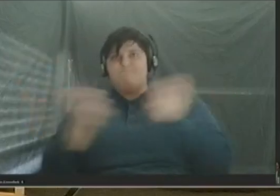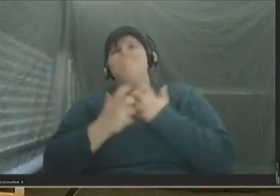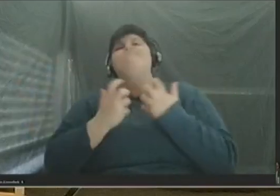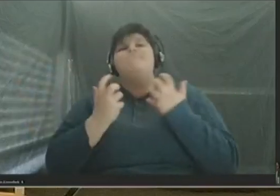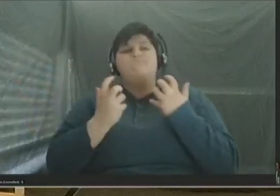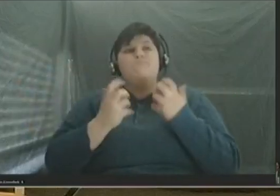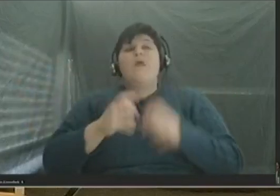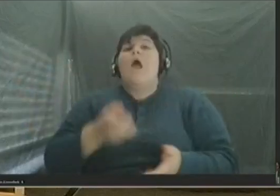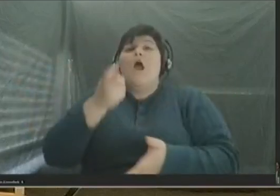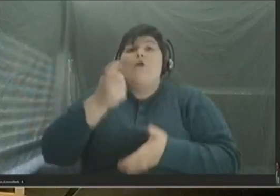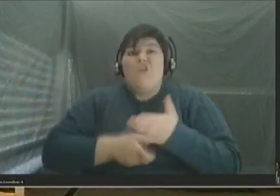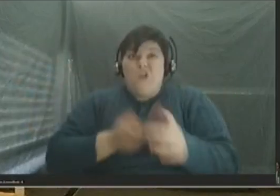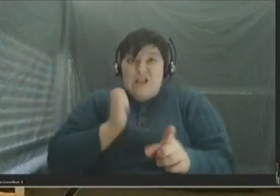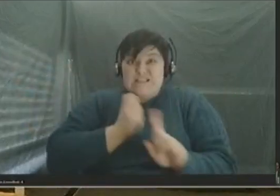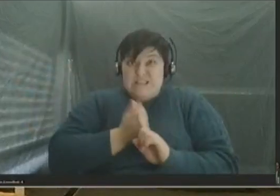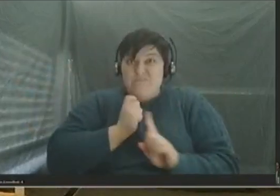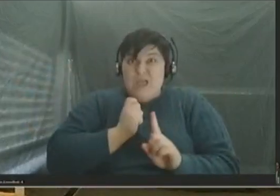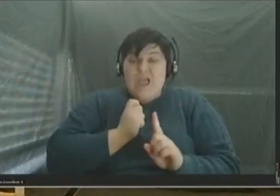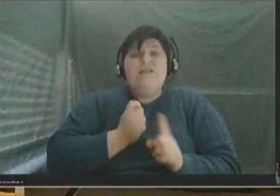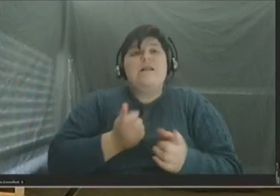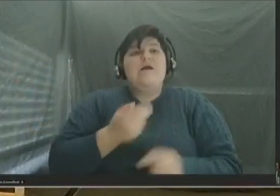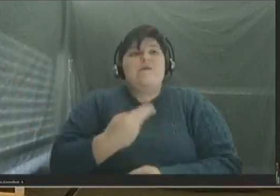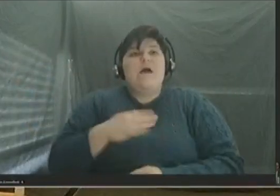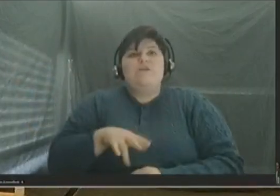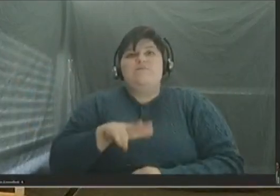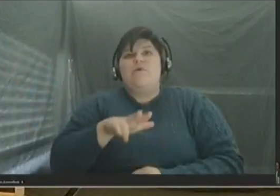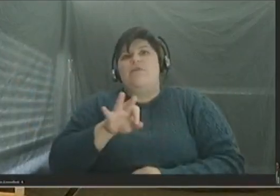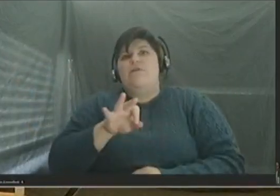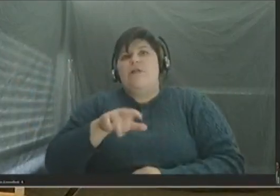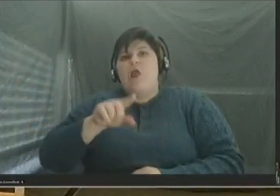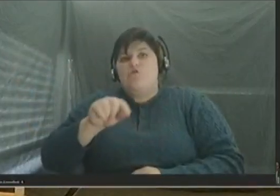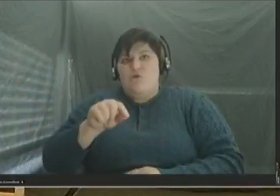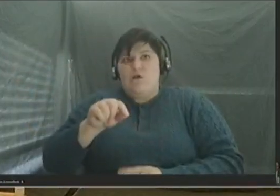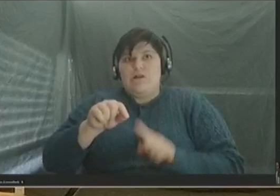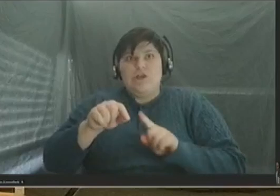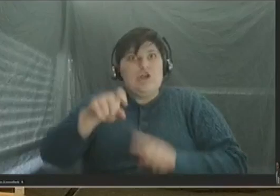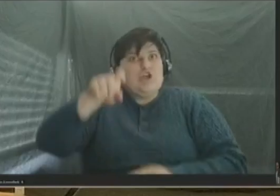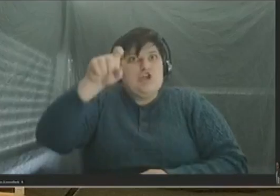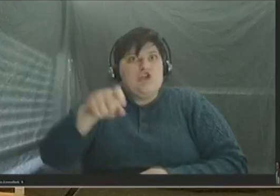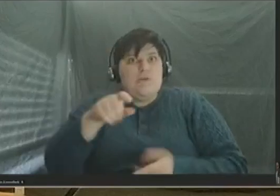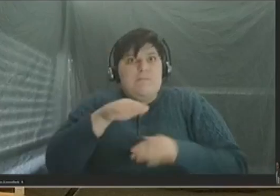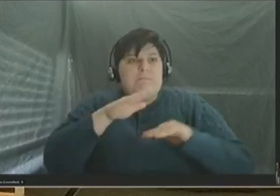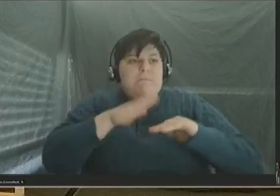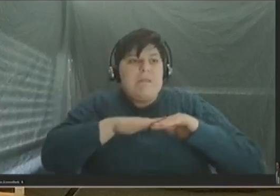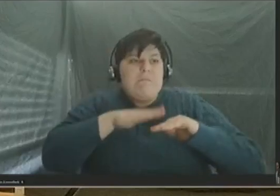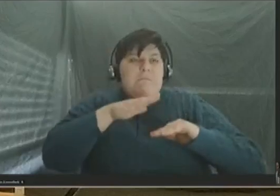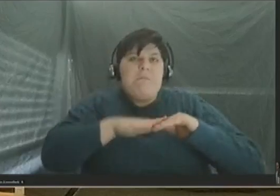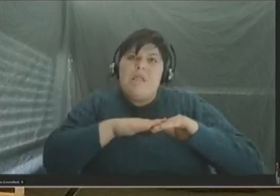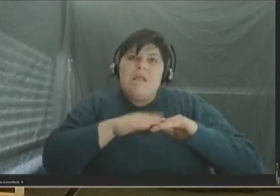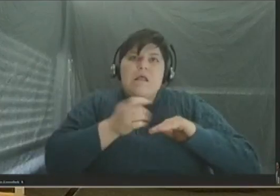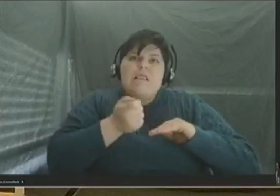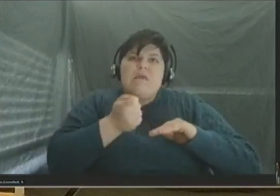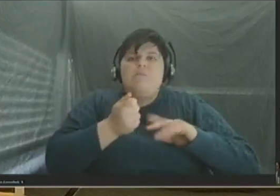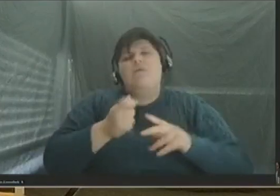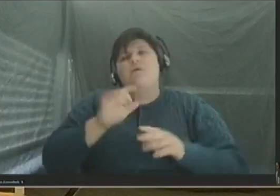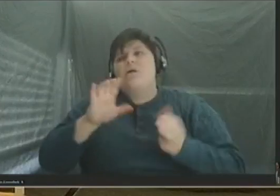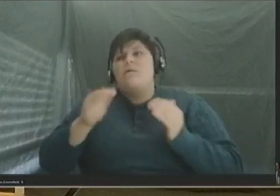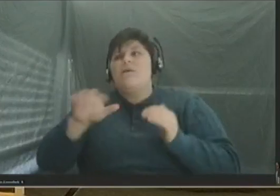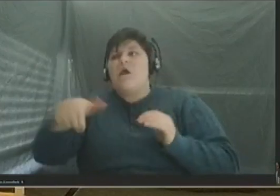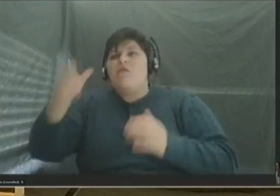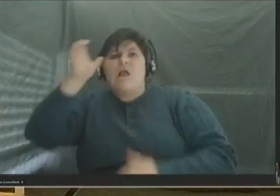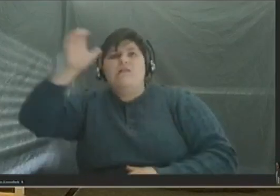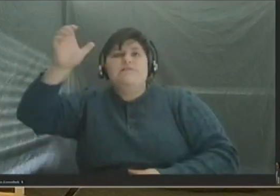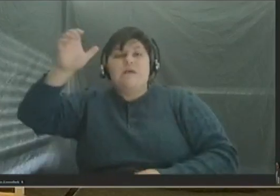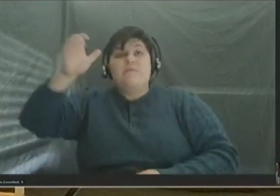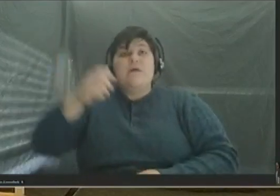cost impact of House Bill 3920 should be minimal when compared to other concepts. House